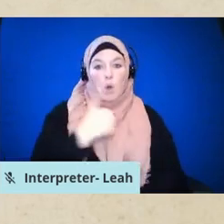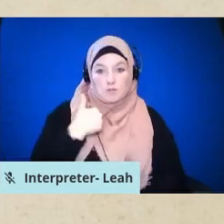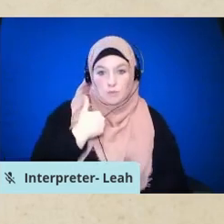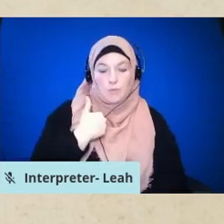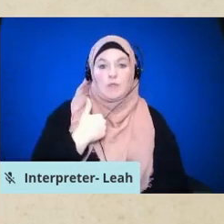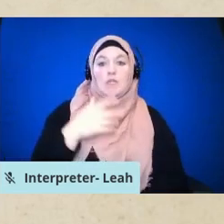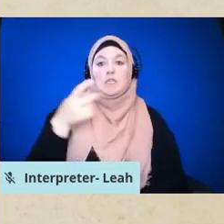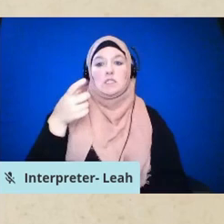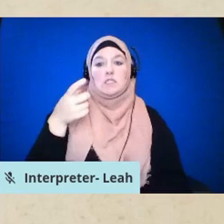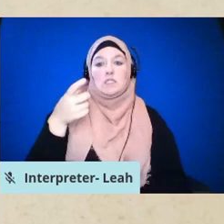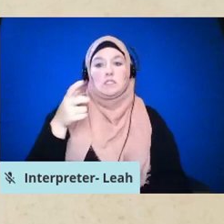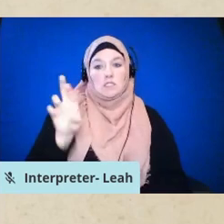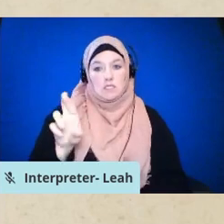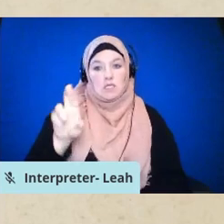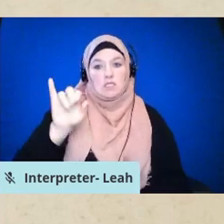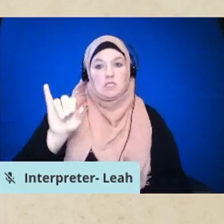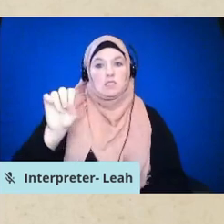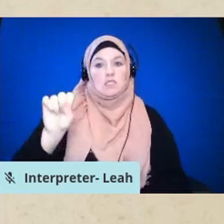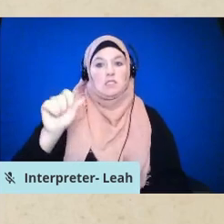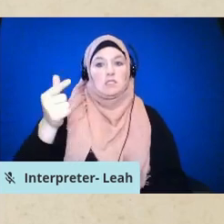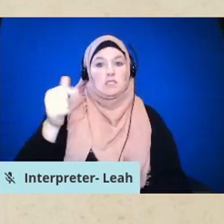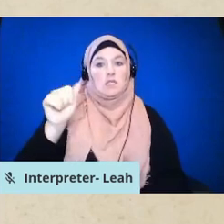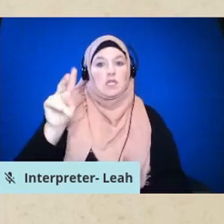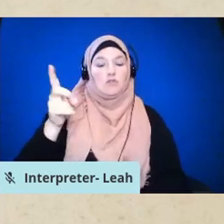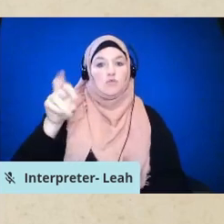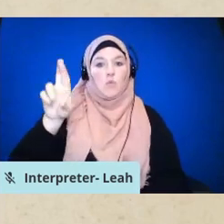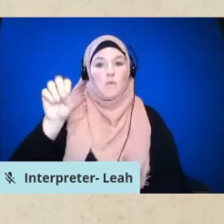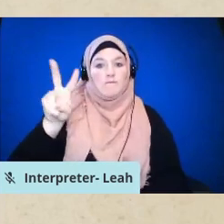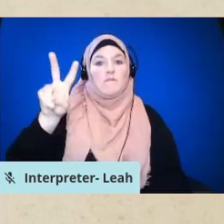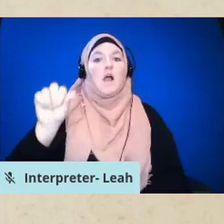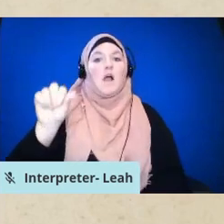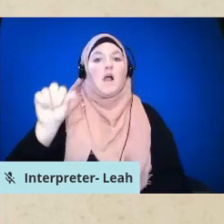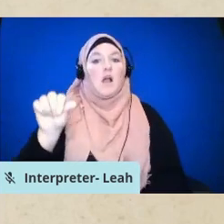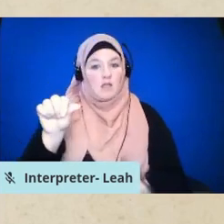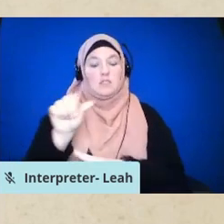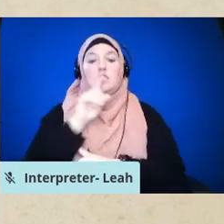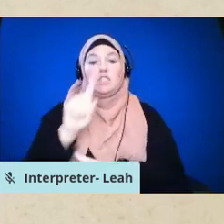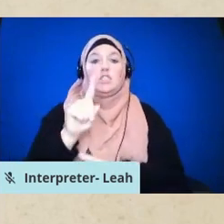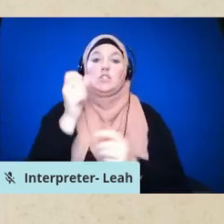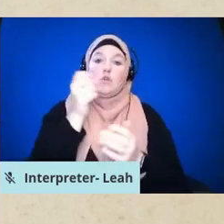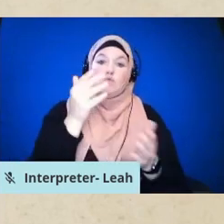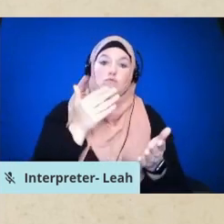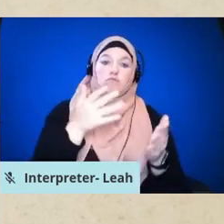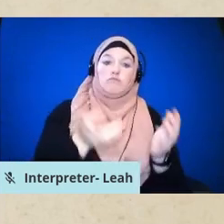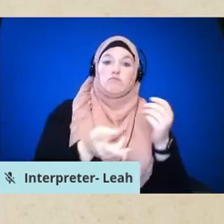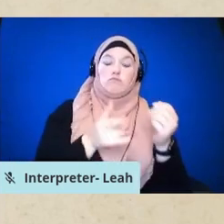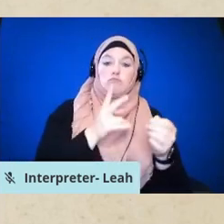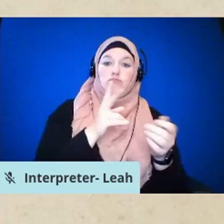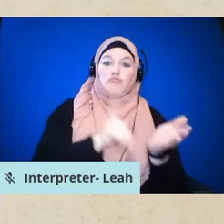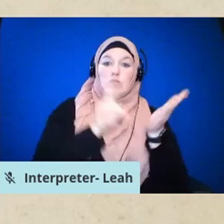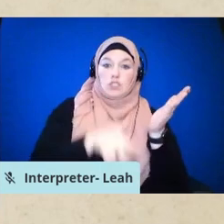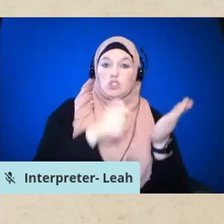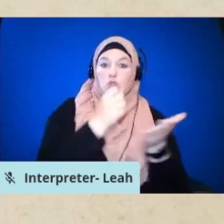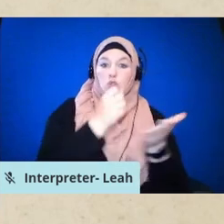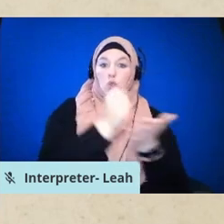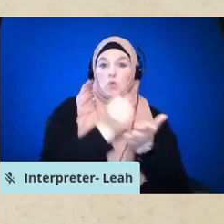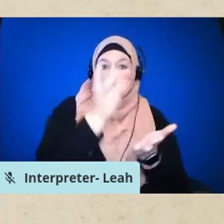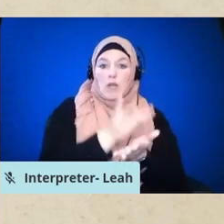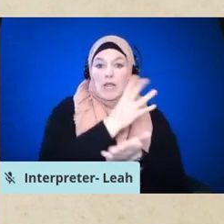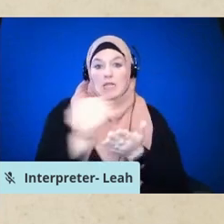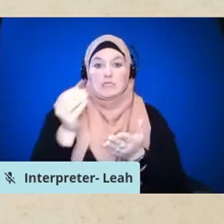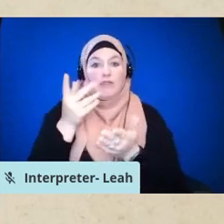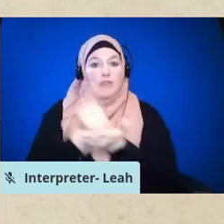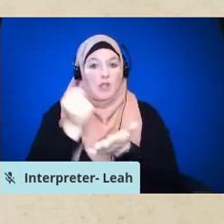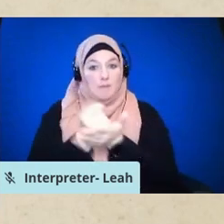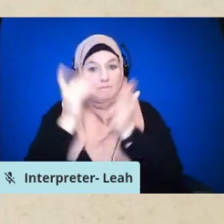Dr. Iskandarova is a registered psychotherapist and registered social worker in Ontario, Canada. She is